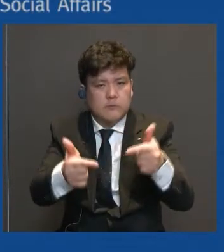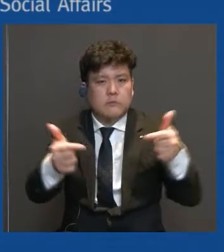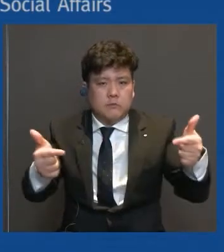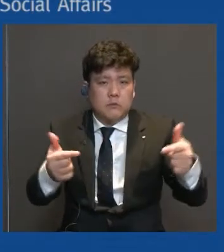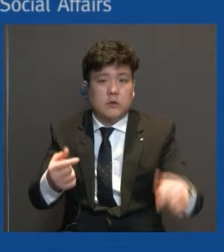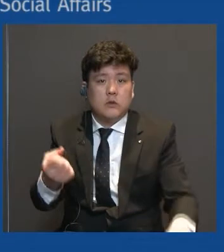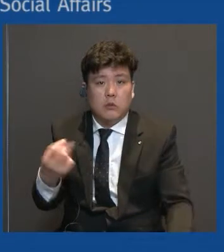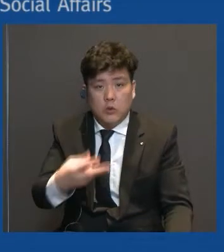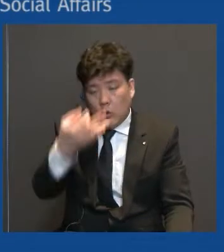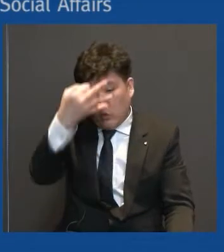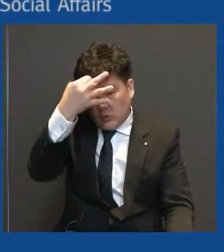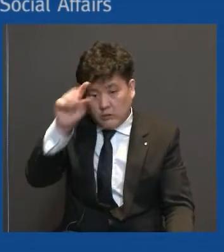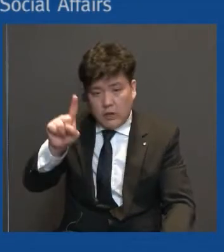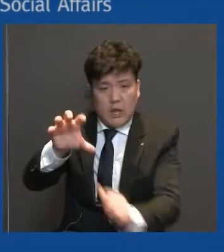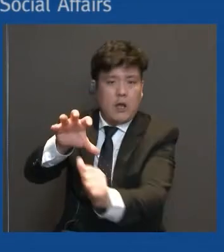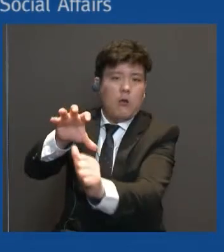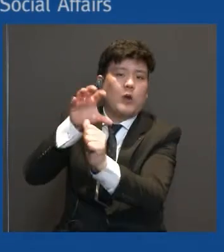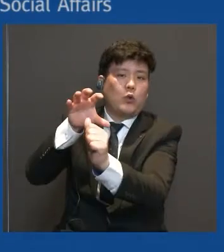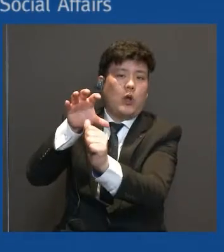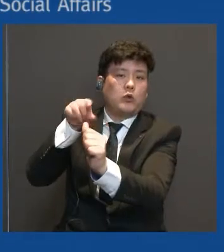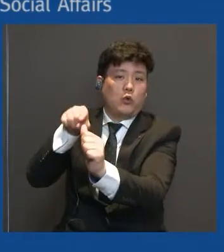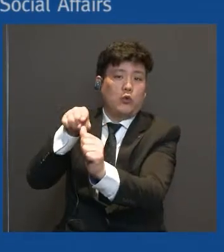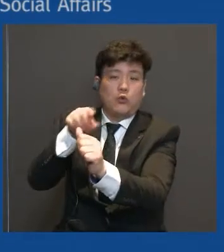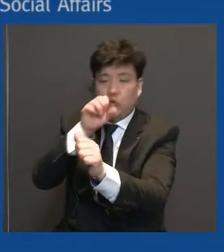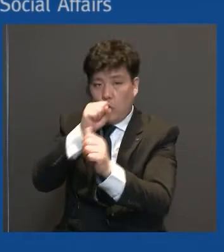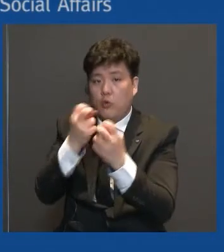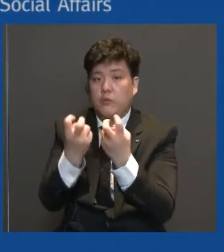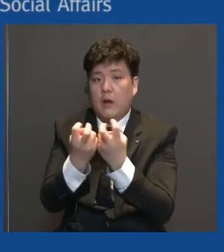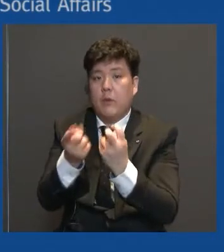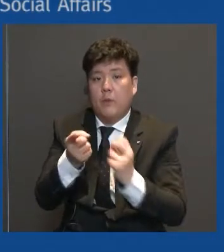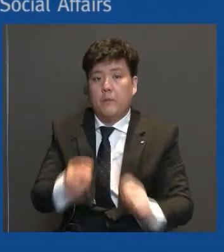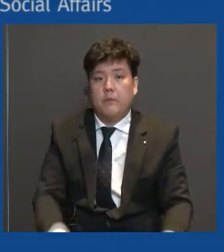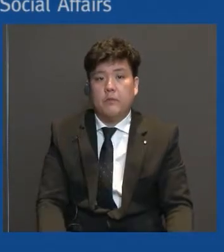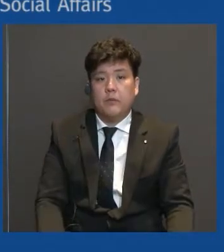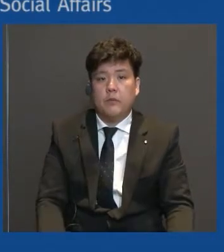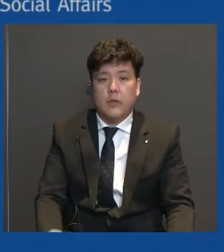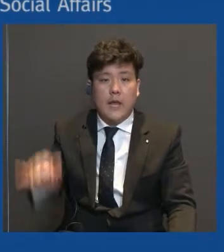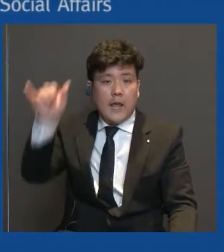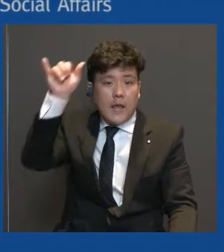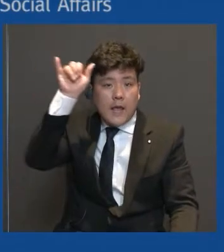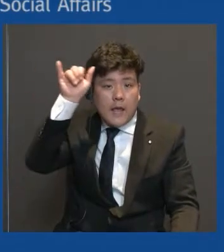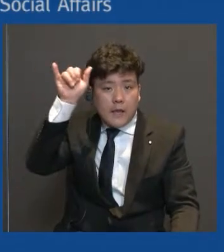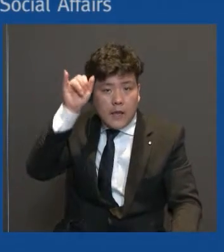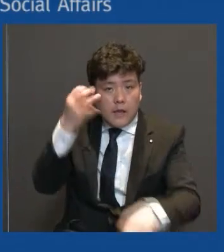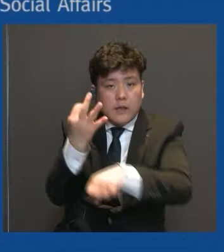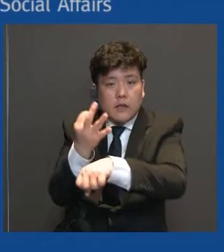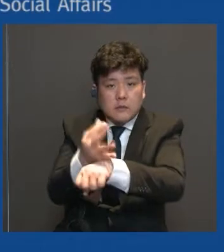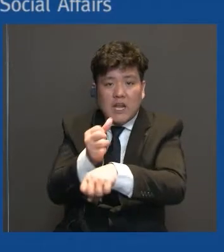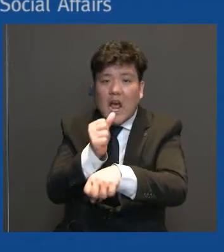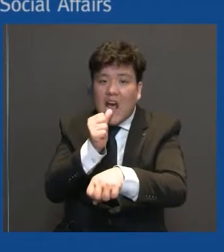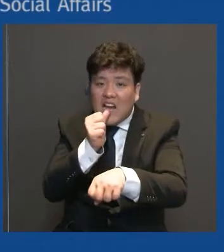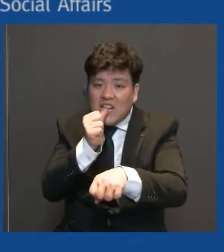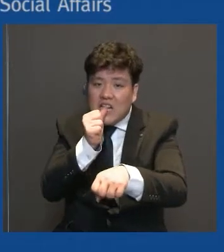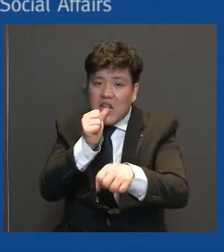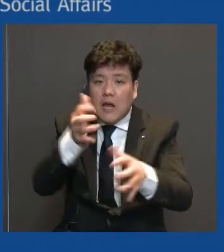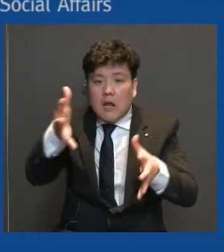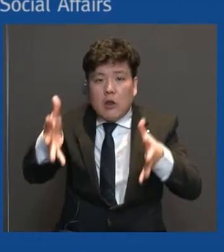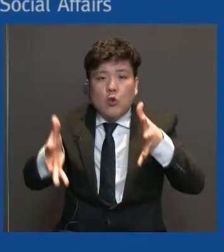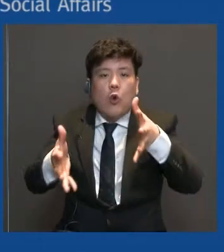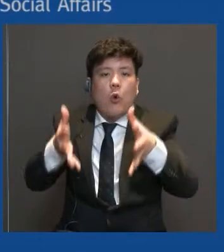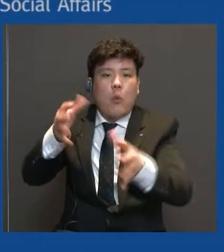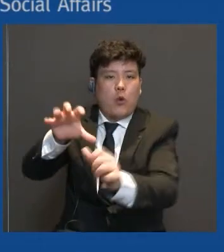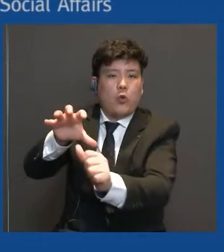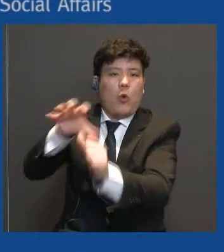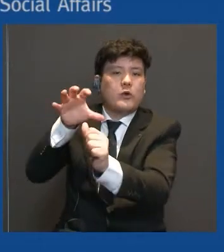smart home, and robots have been used during the pandemic, so the older persons have been able to get social and